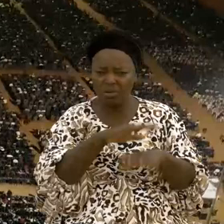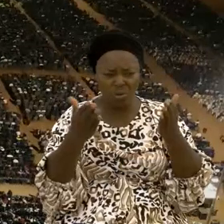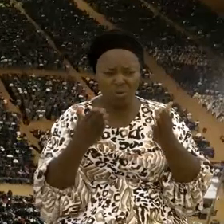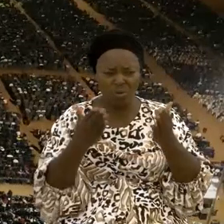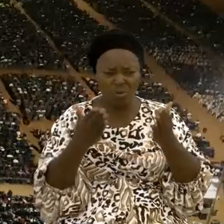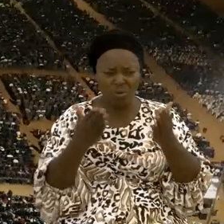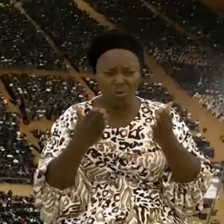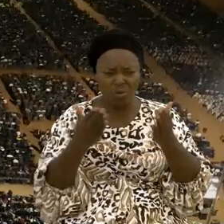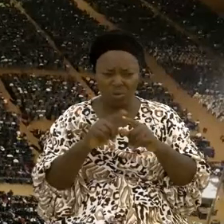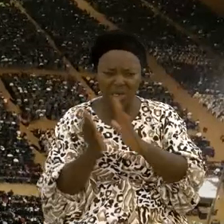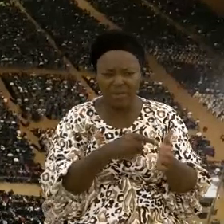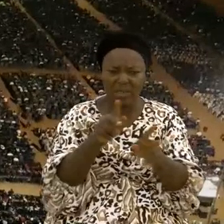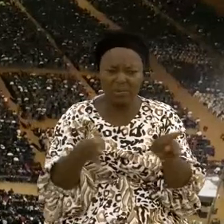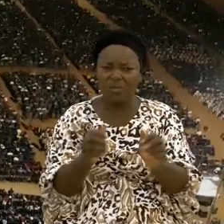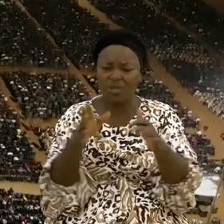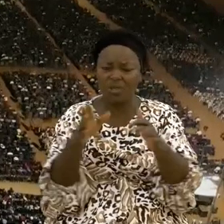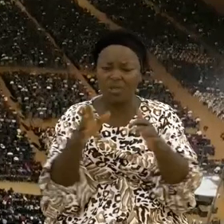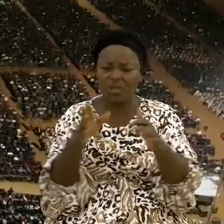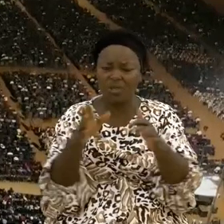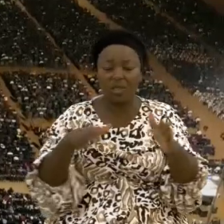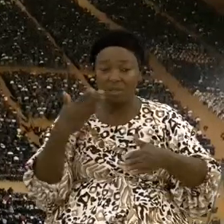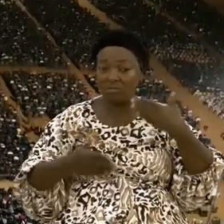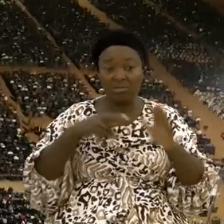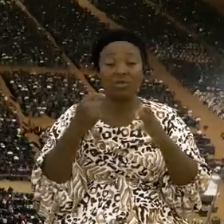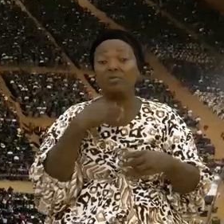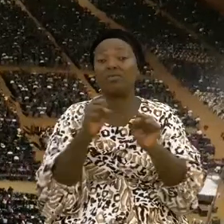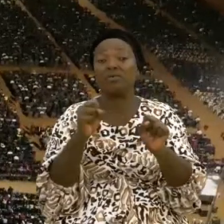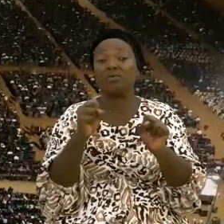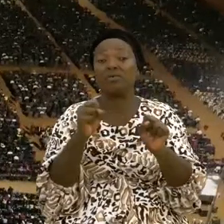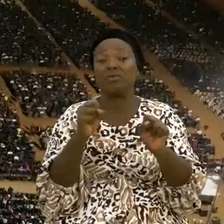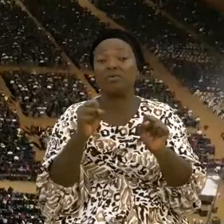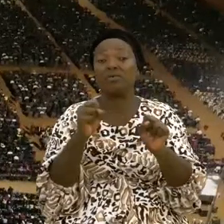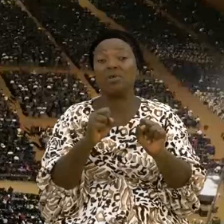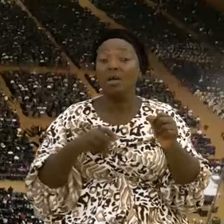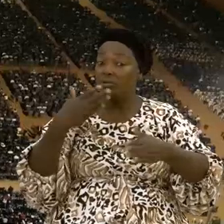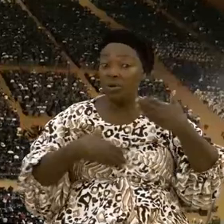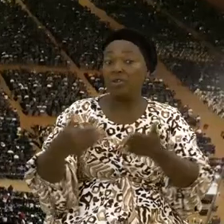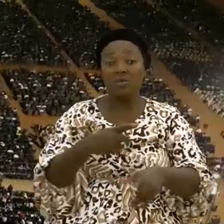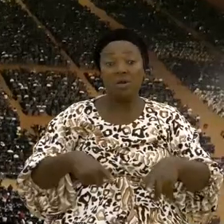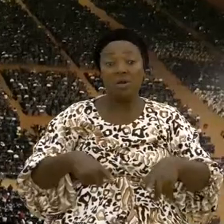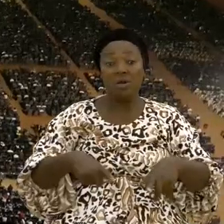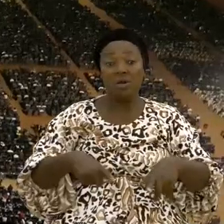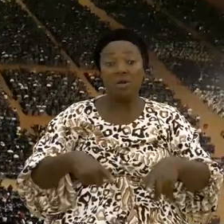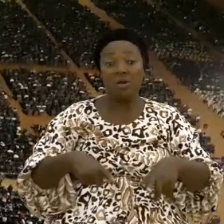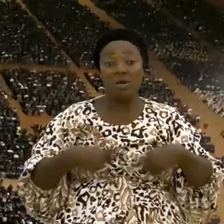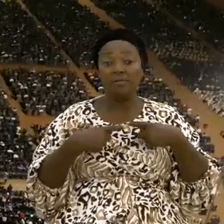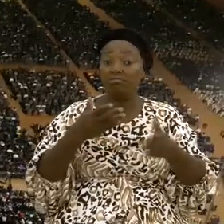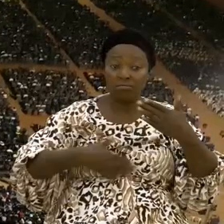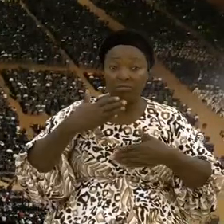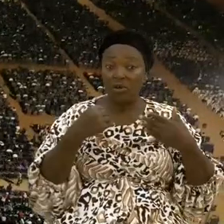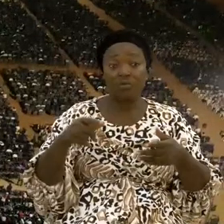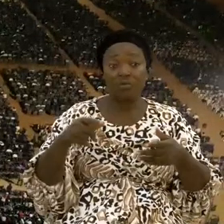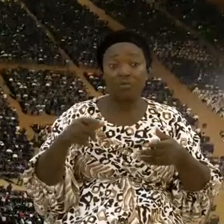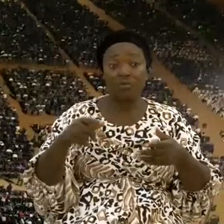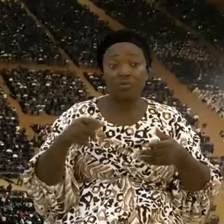joy of salvation, the joy of a new life, the joy of sins